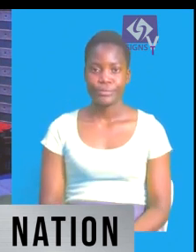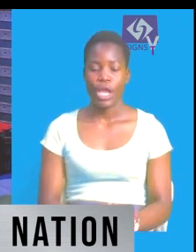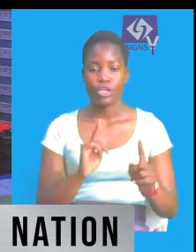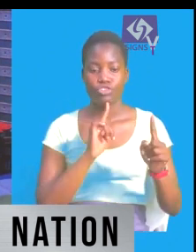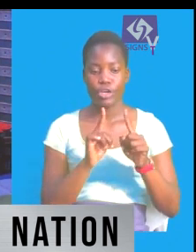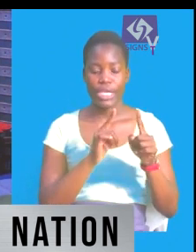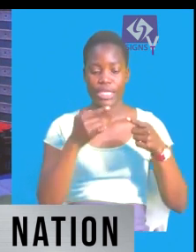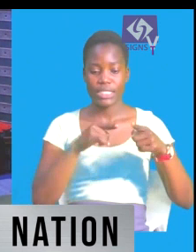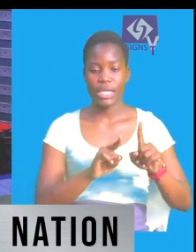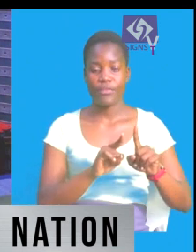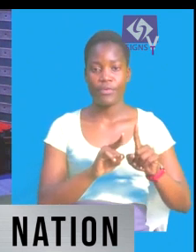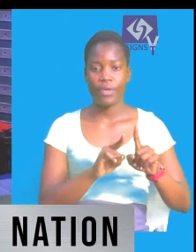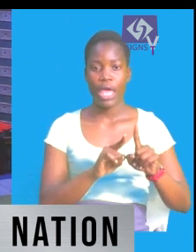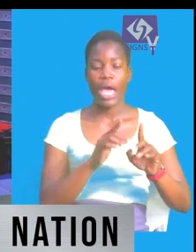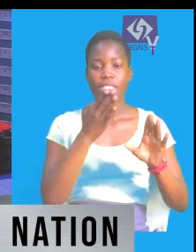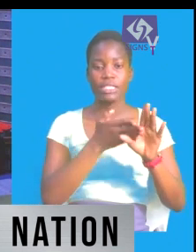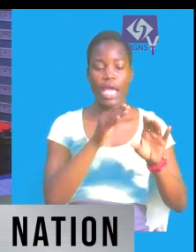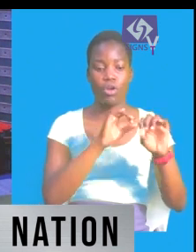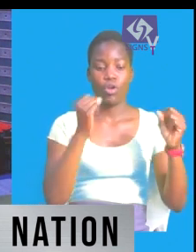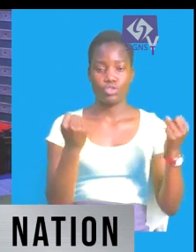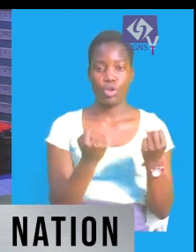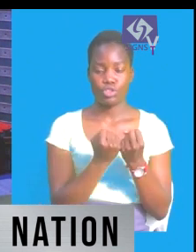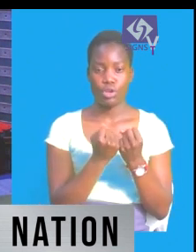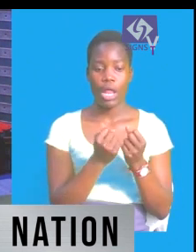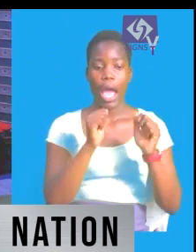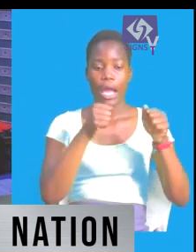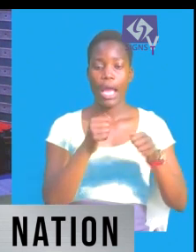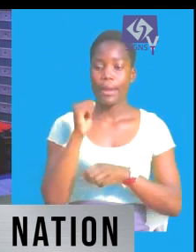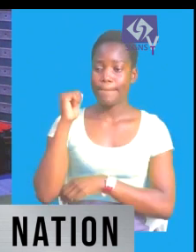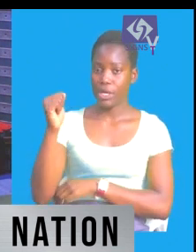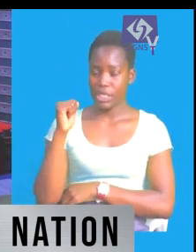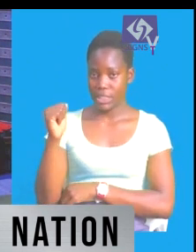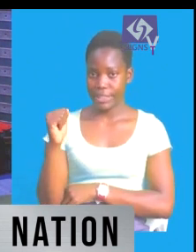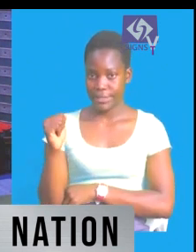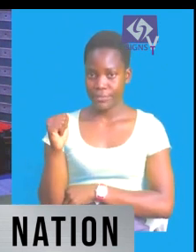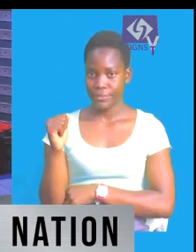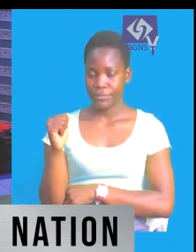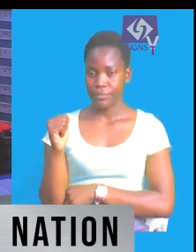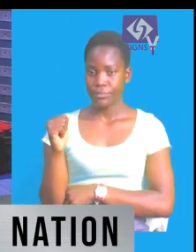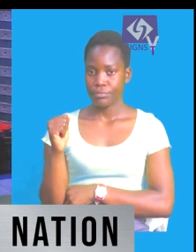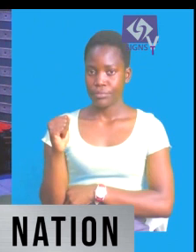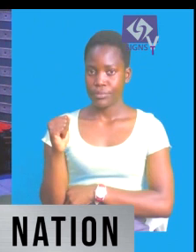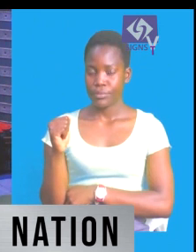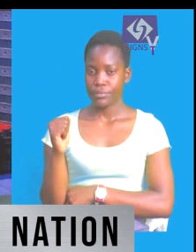Talking as a psychosocialist, can politics really,